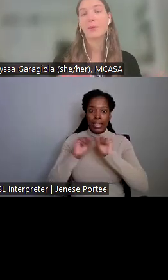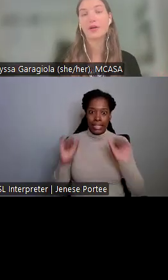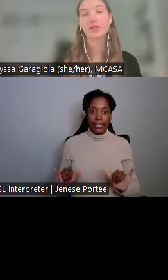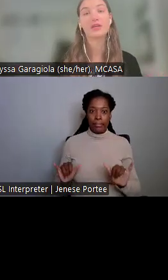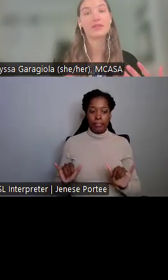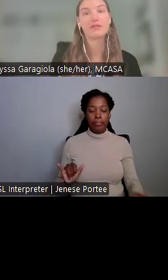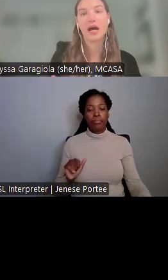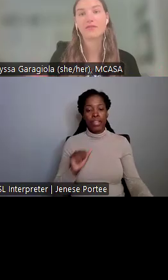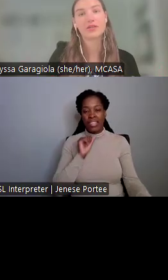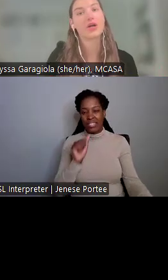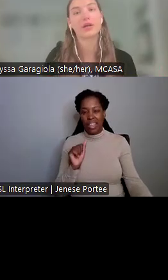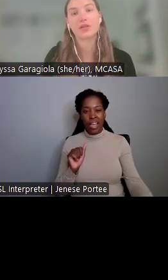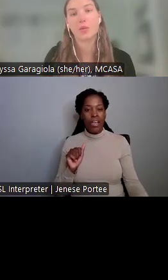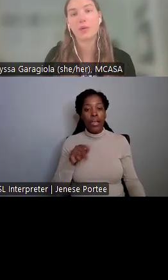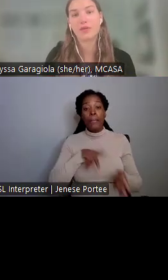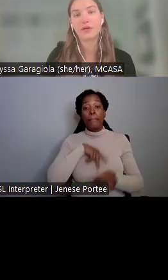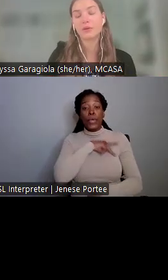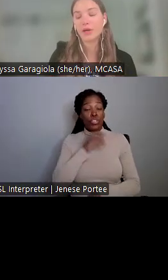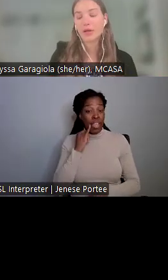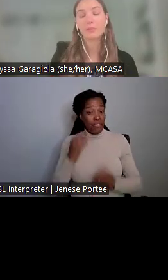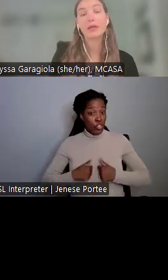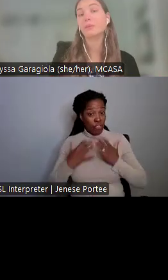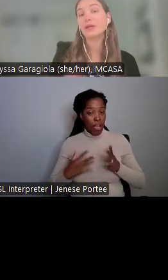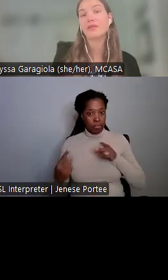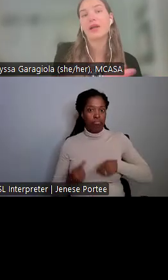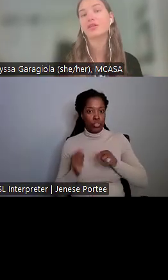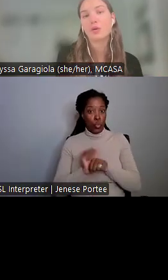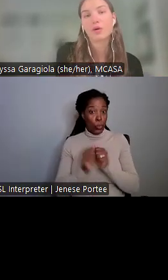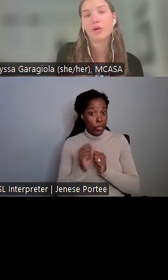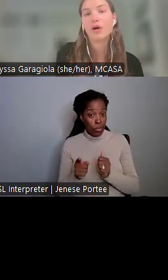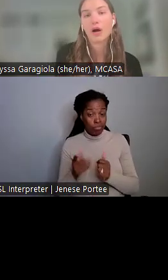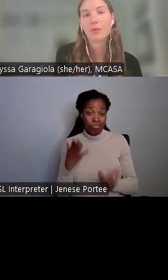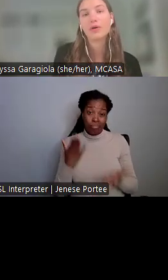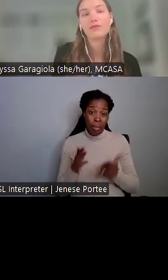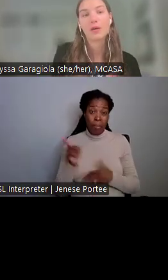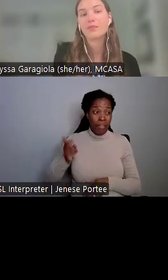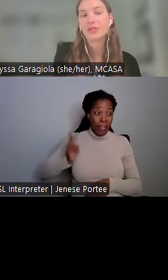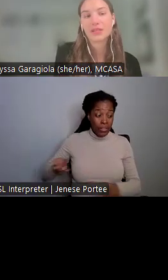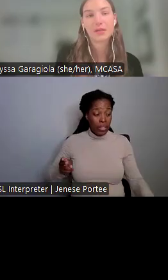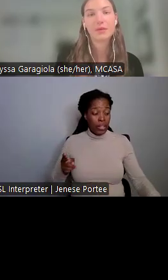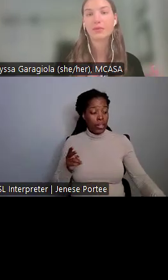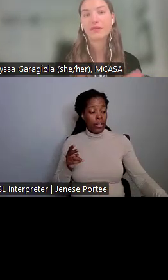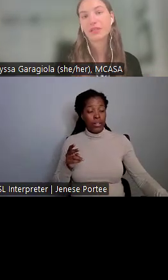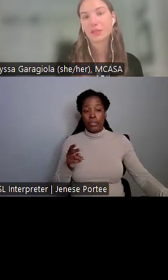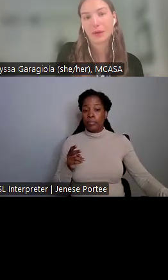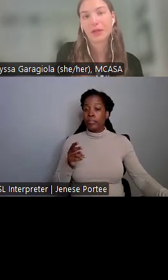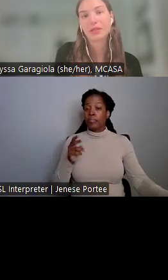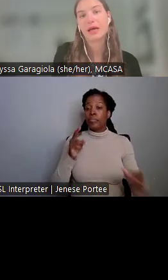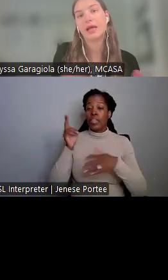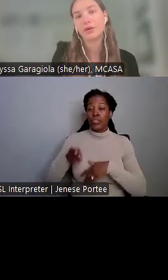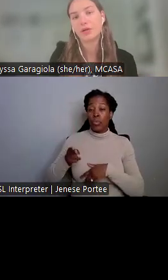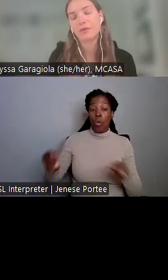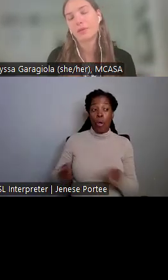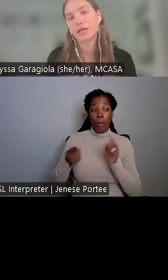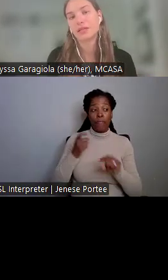it's not personal if a survivor is struggling to work with you. It may be that historical harm from the system in a previous experience,